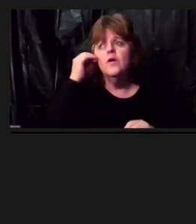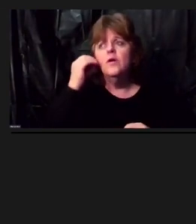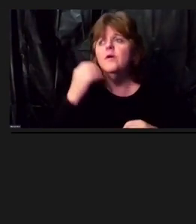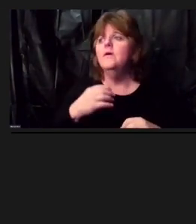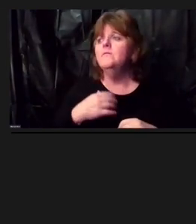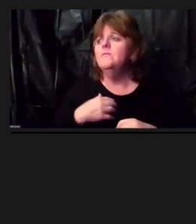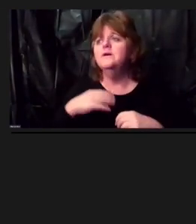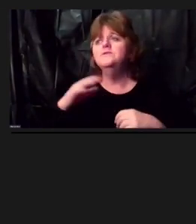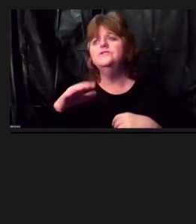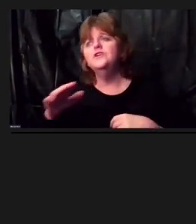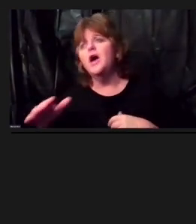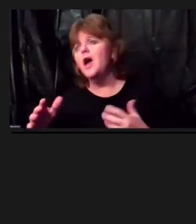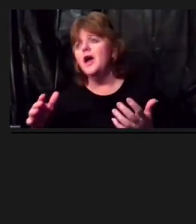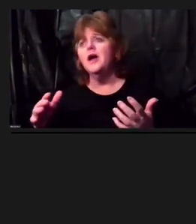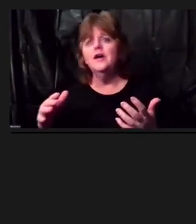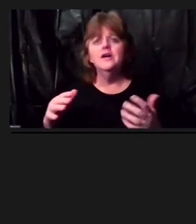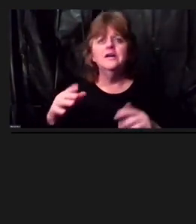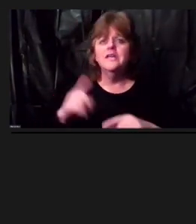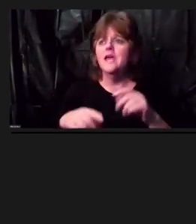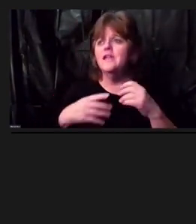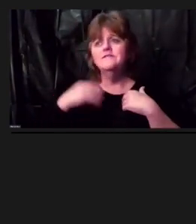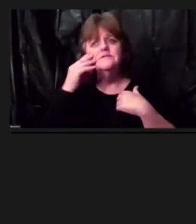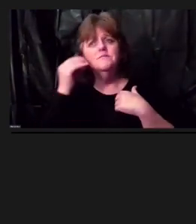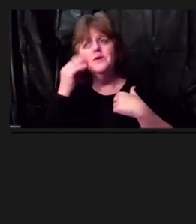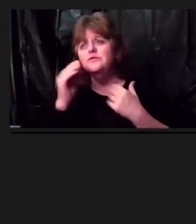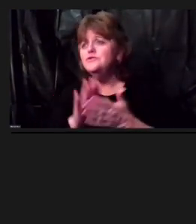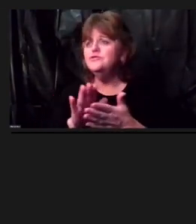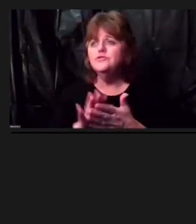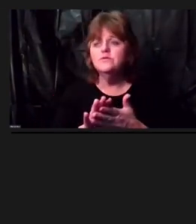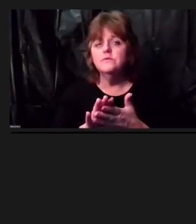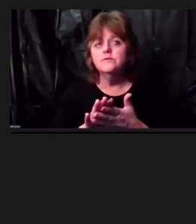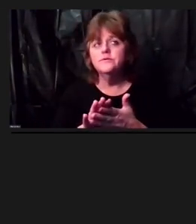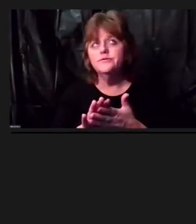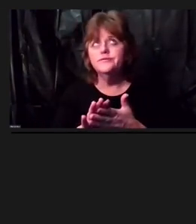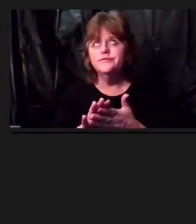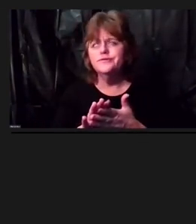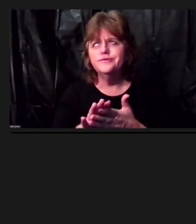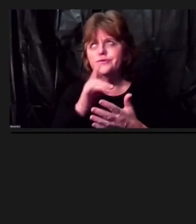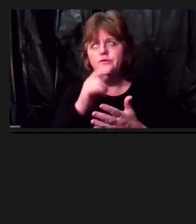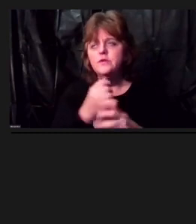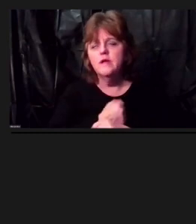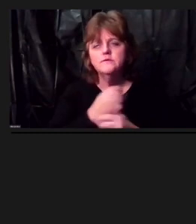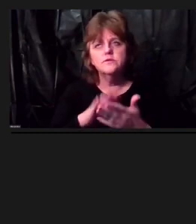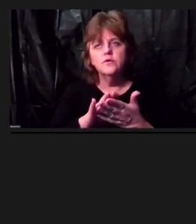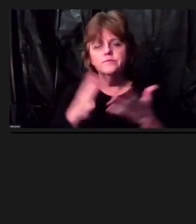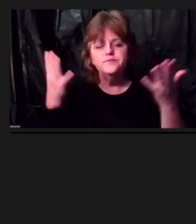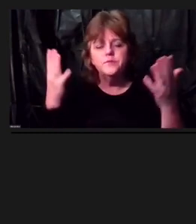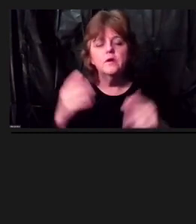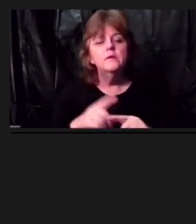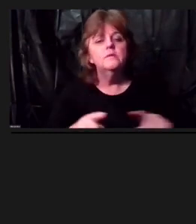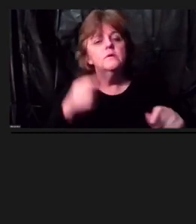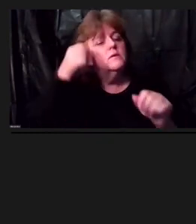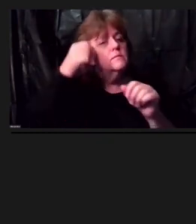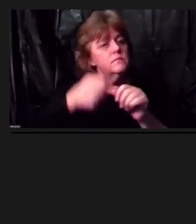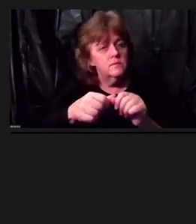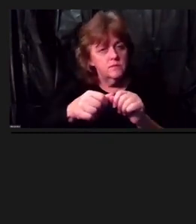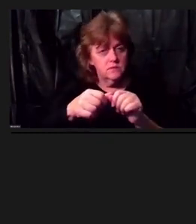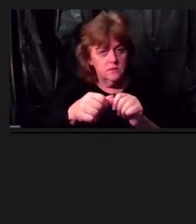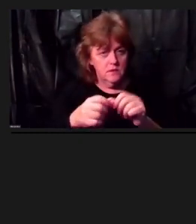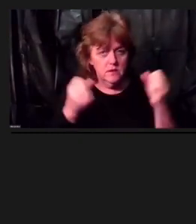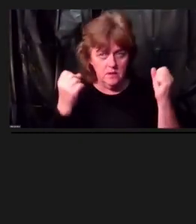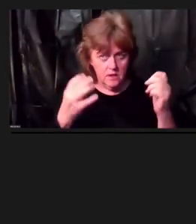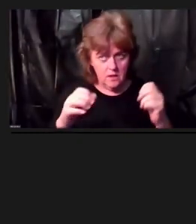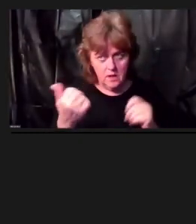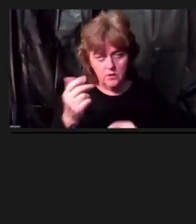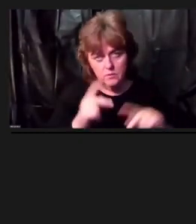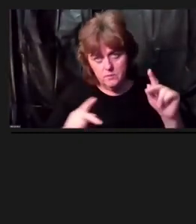is here. My child doesn't get to experience the joys of school. Frankly, who had the joys of school? But remember, a lot of